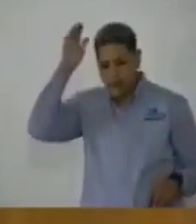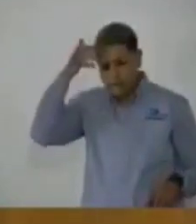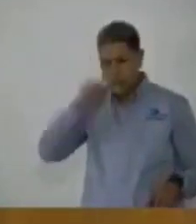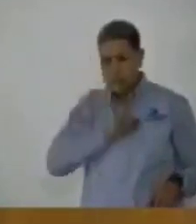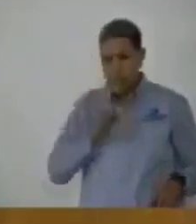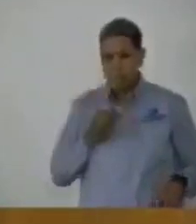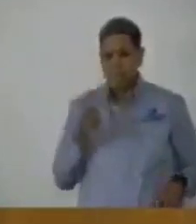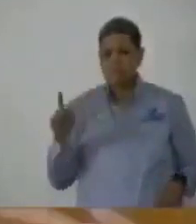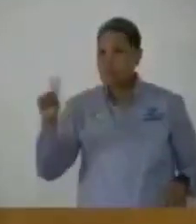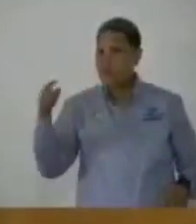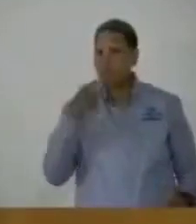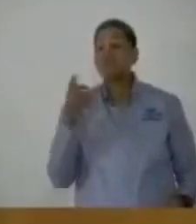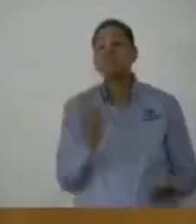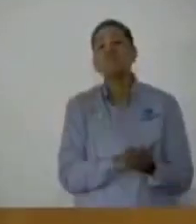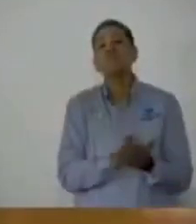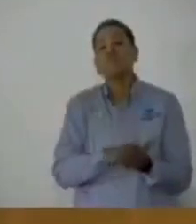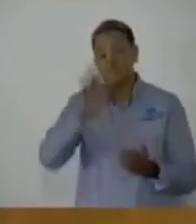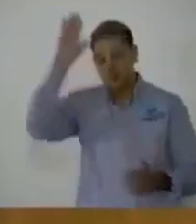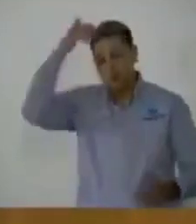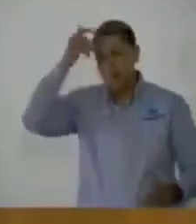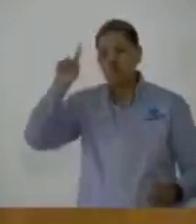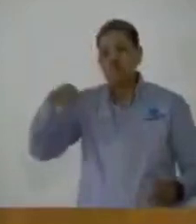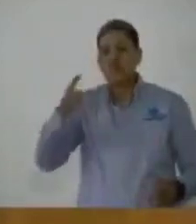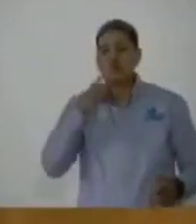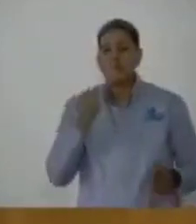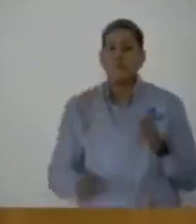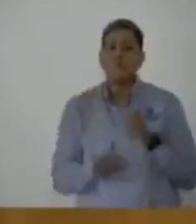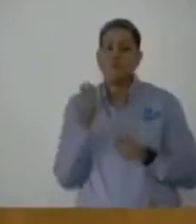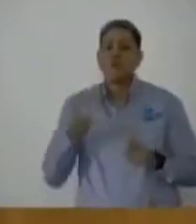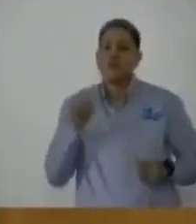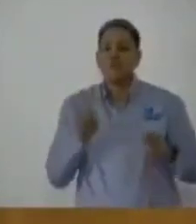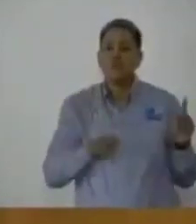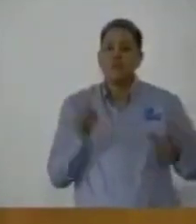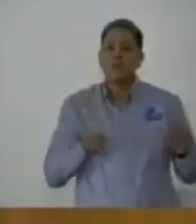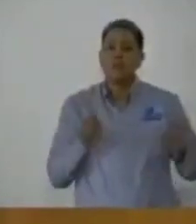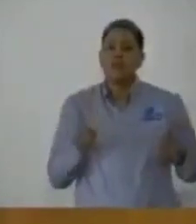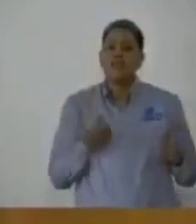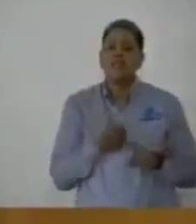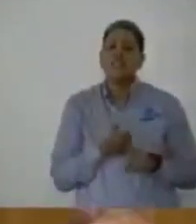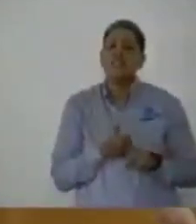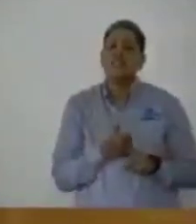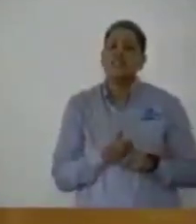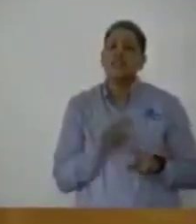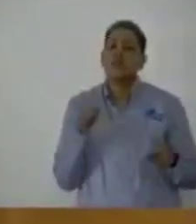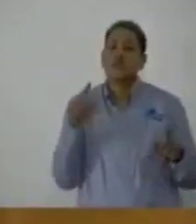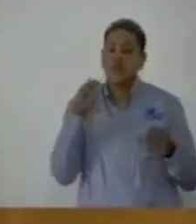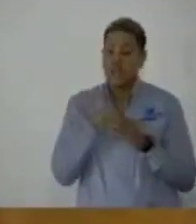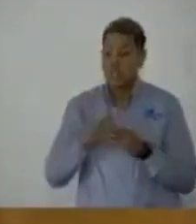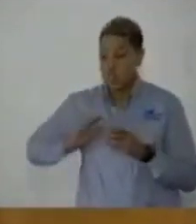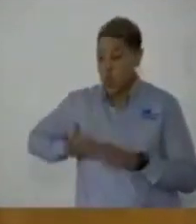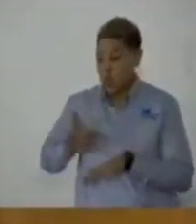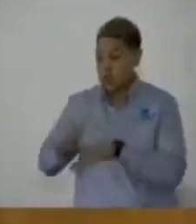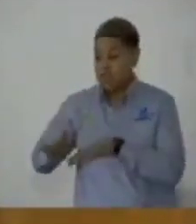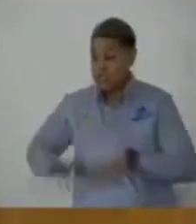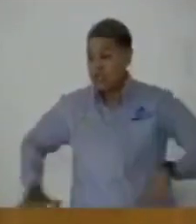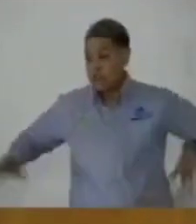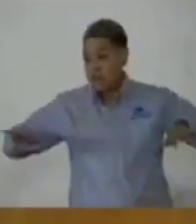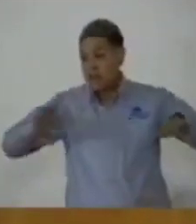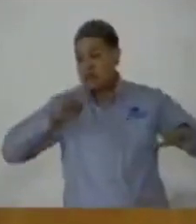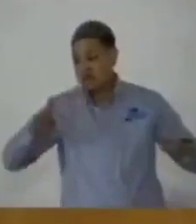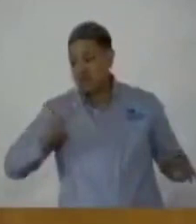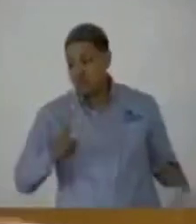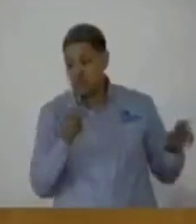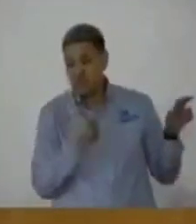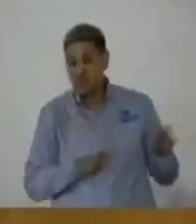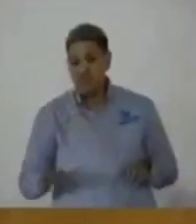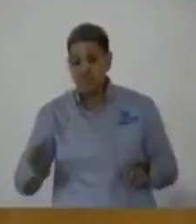Senator Hill. But there are a majority of people that even within our spaces transfer it